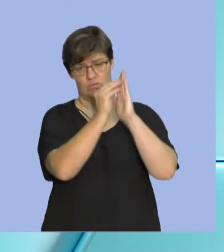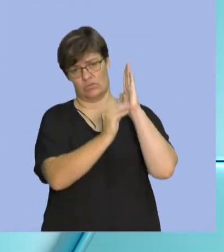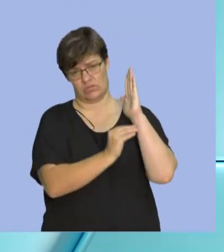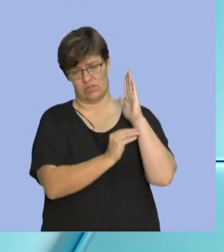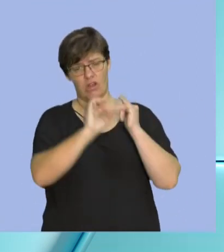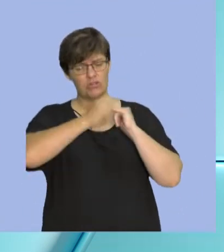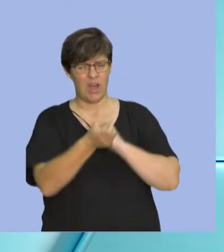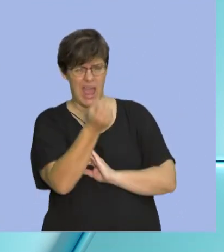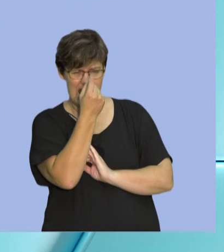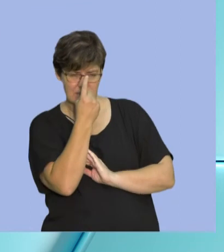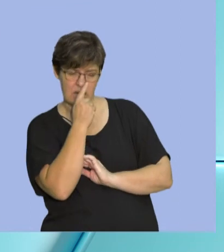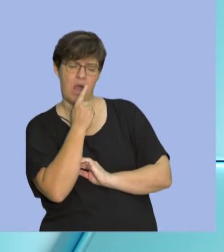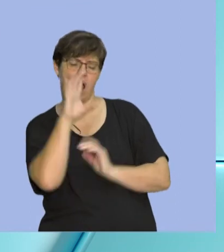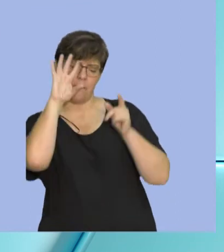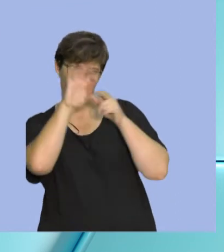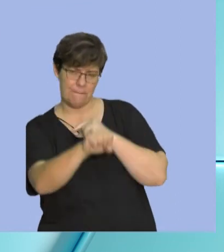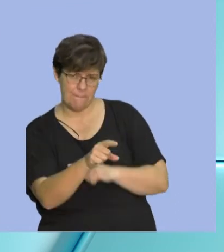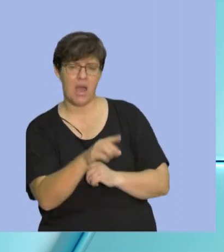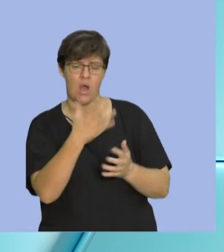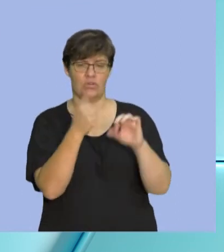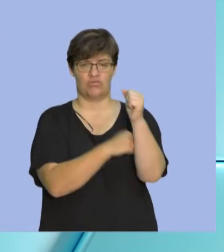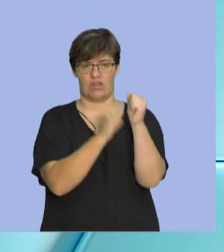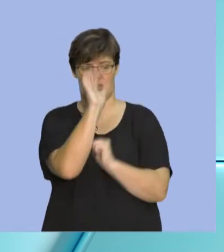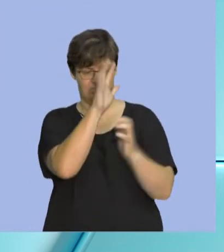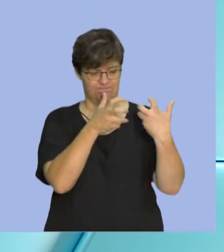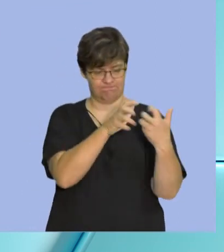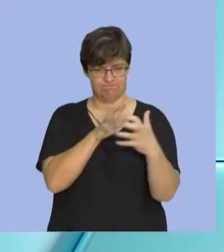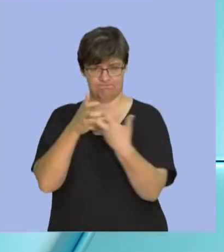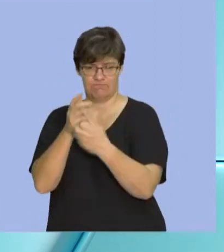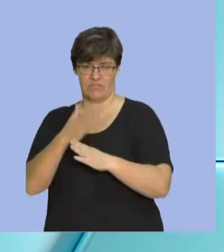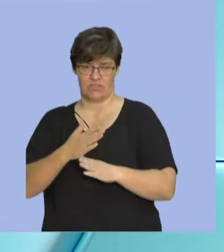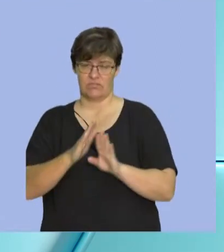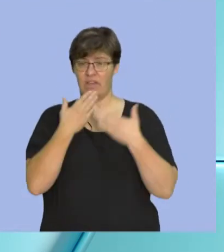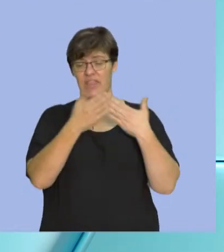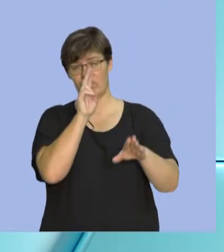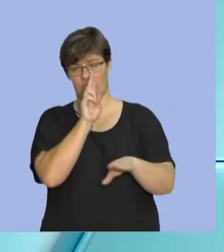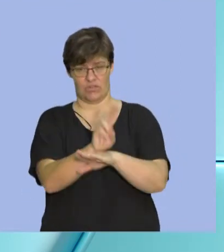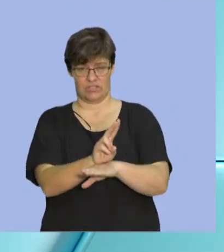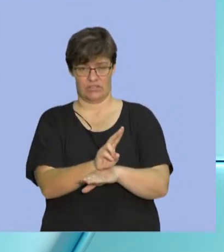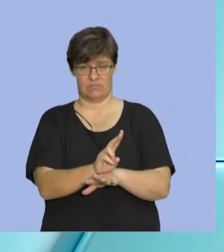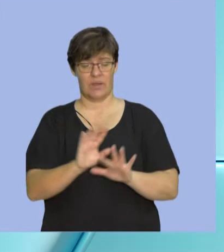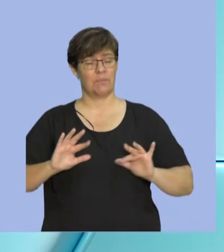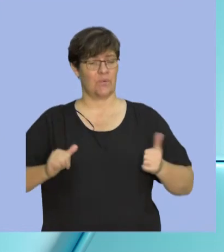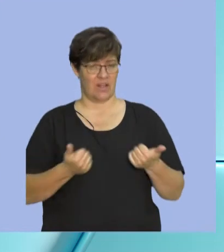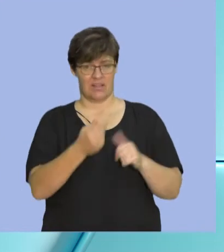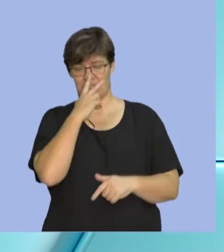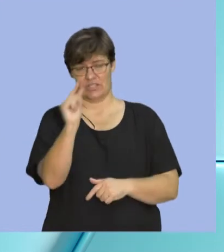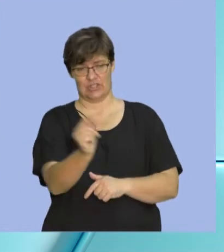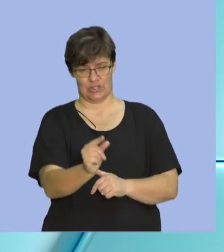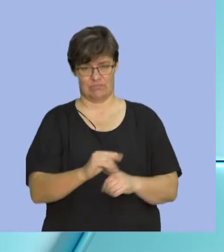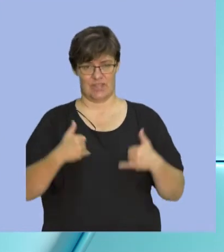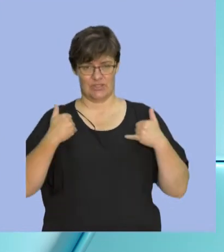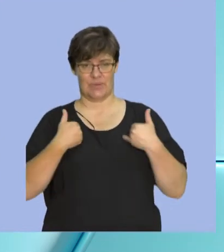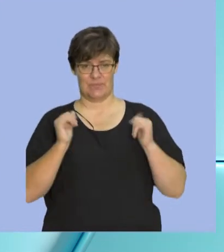and recollect how these structures are suited for their functions. Thank you for staying tuned. Keep well. See you soon. Enjoy.